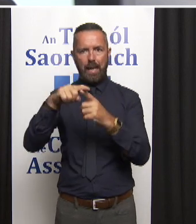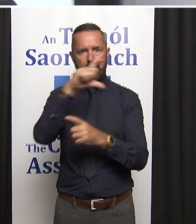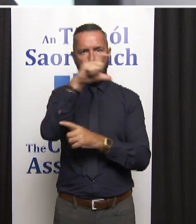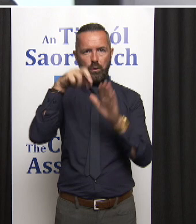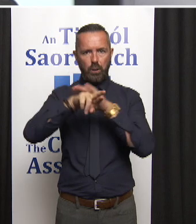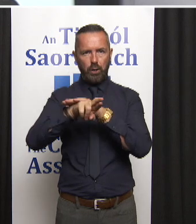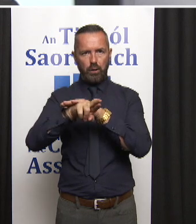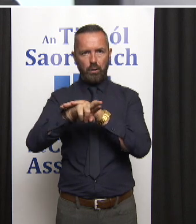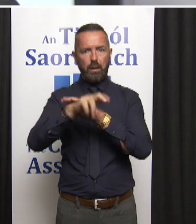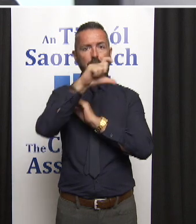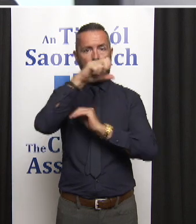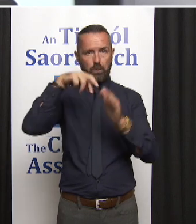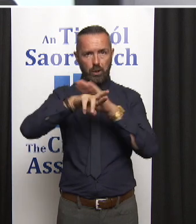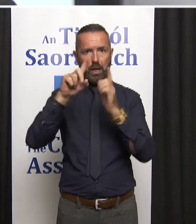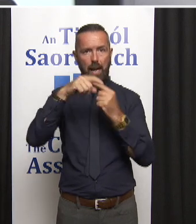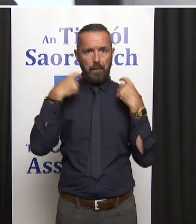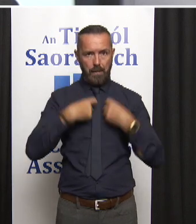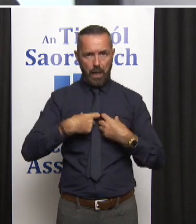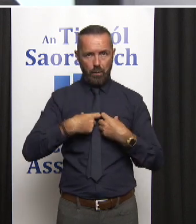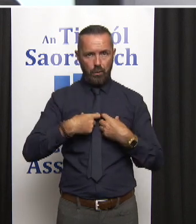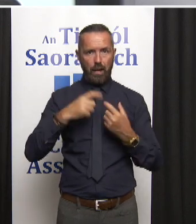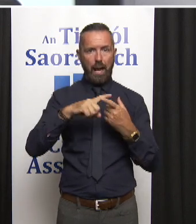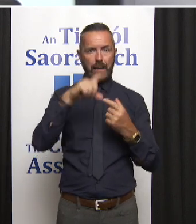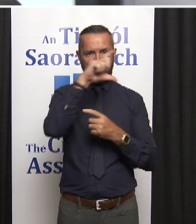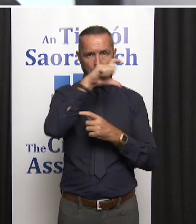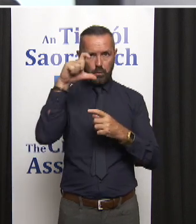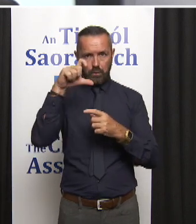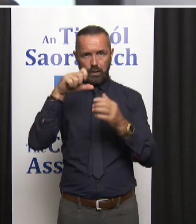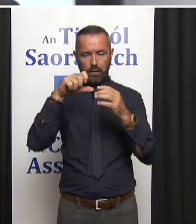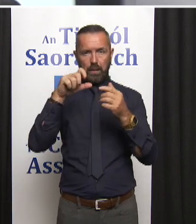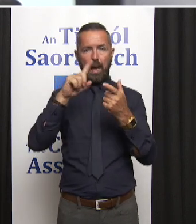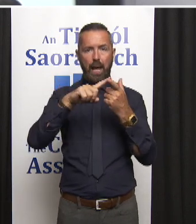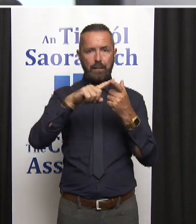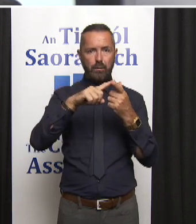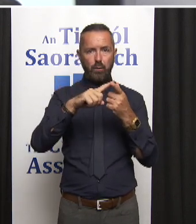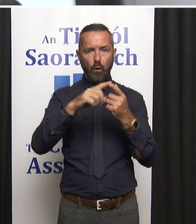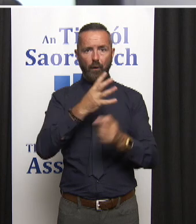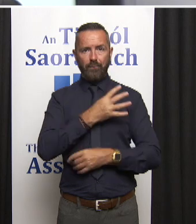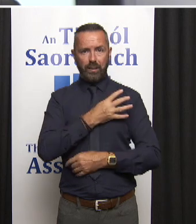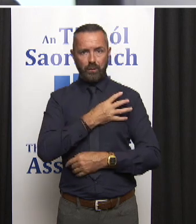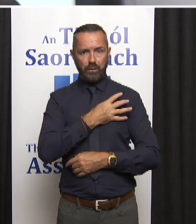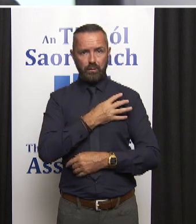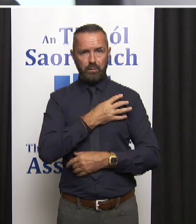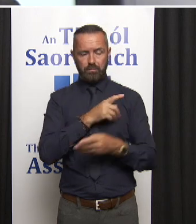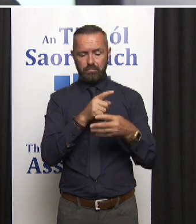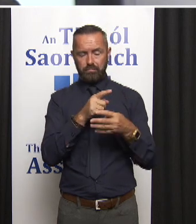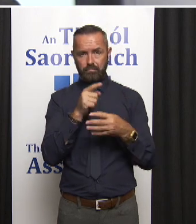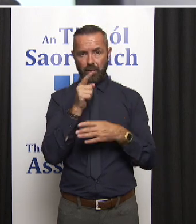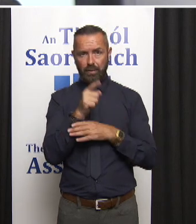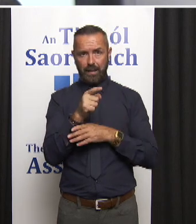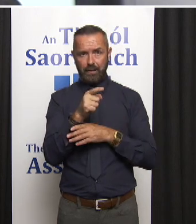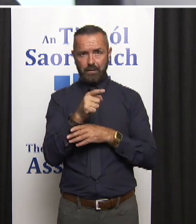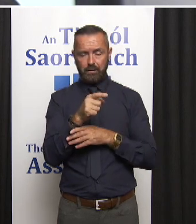councillor, councillor, mayor and council, councillor and official. These are at the core of much of the discussions to